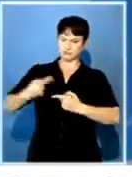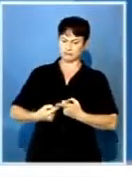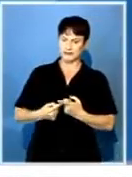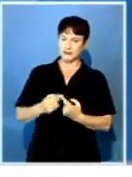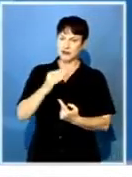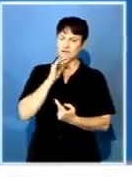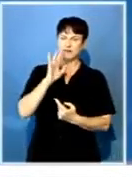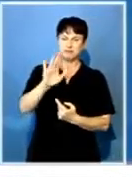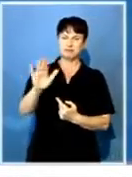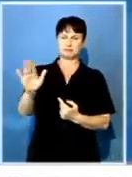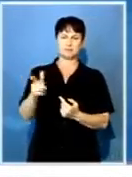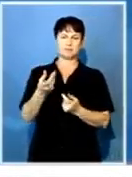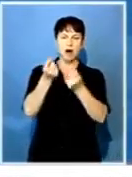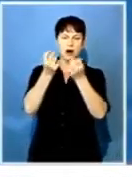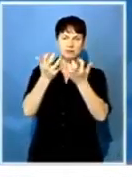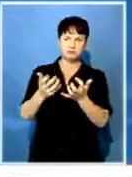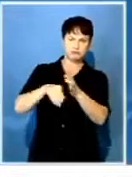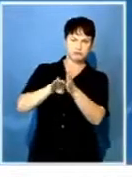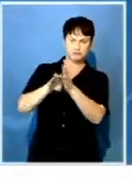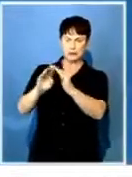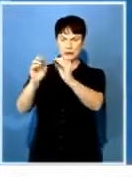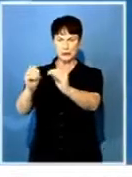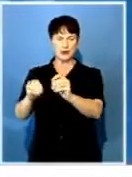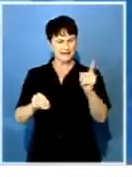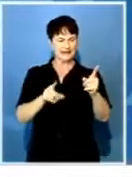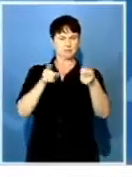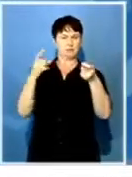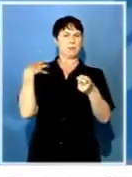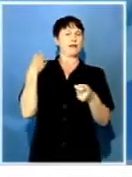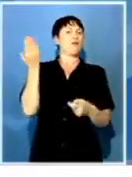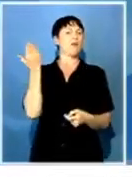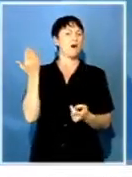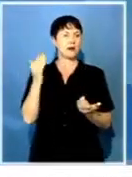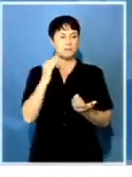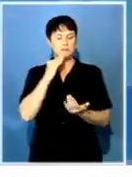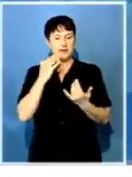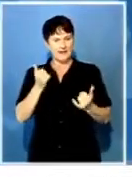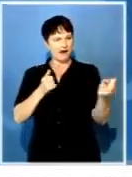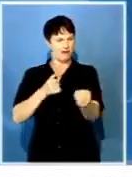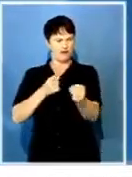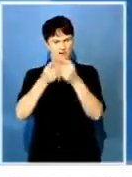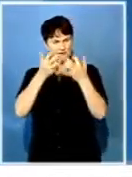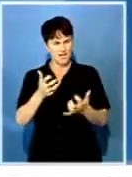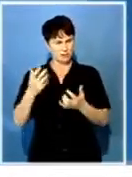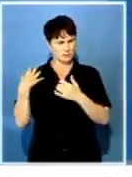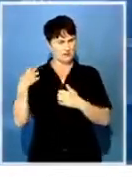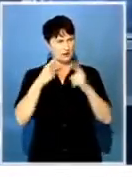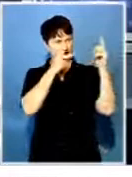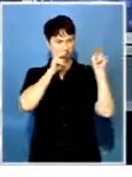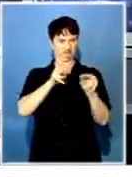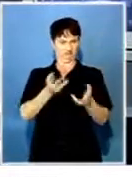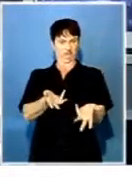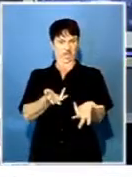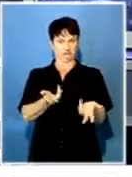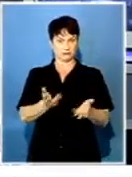position of those SOEs and their financial standing, did not reflect well on him in the eyes of the rating